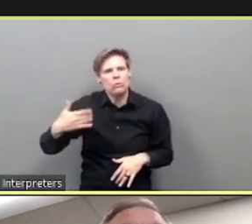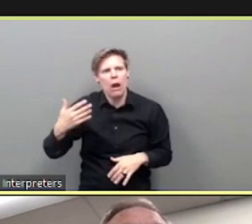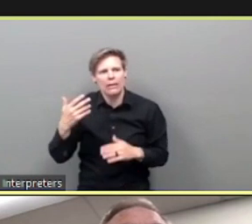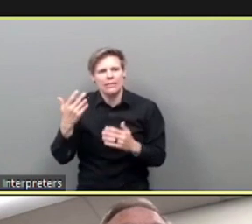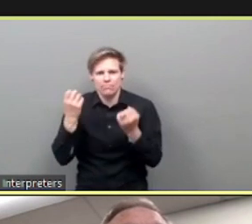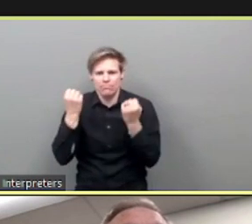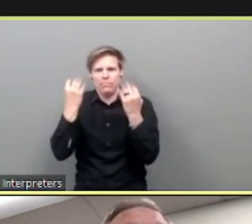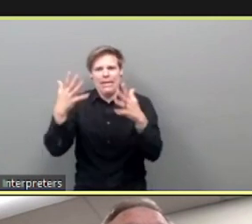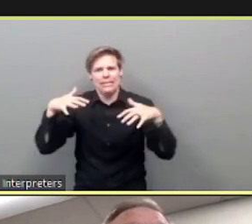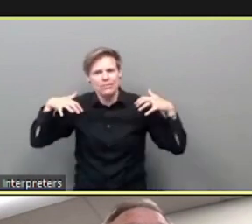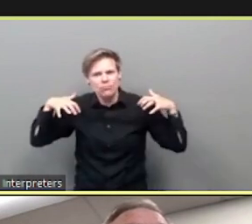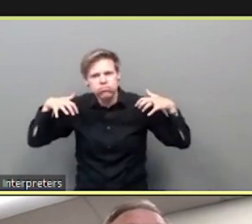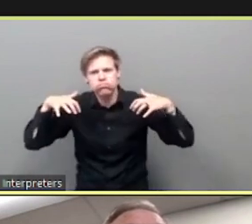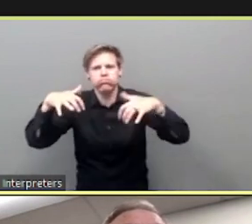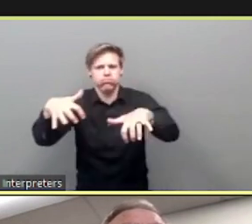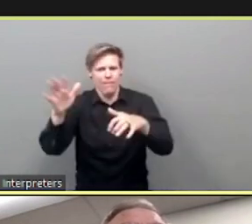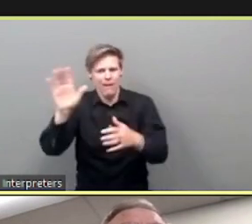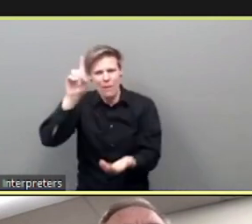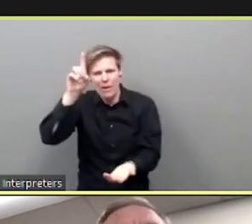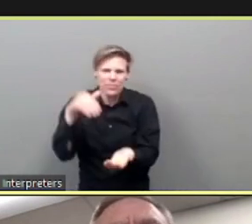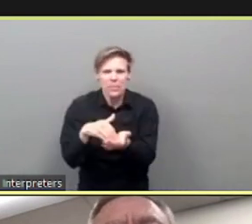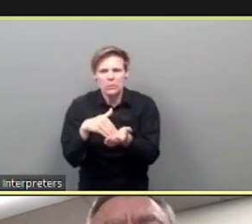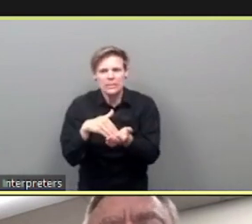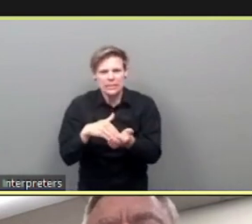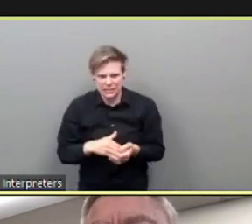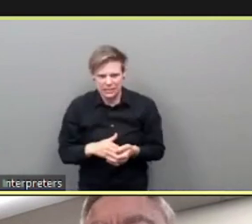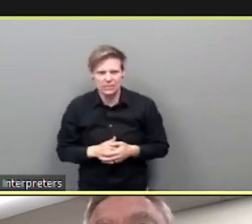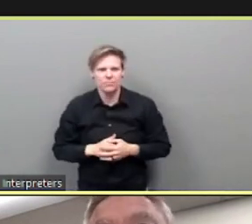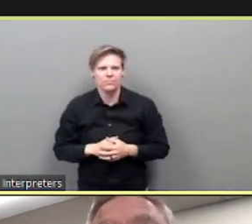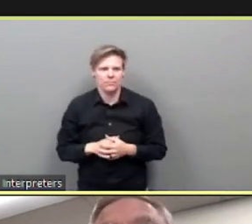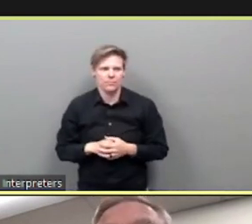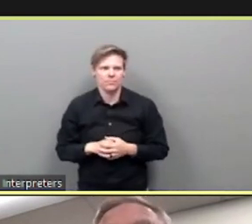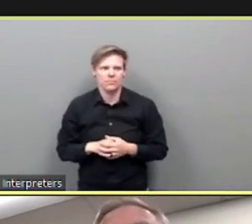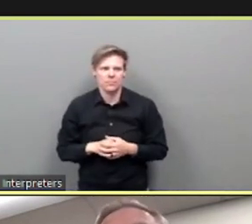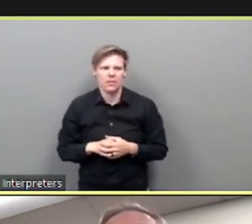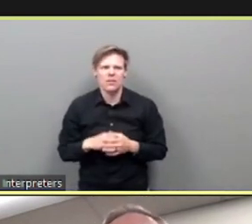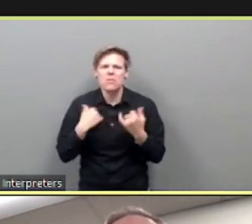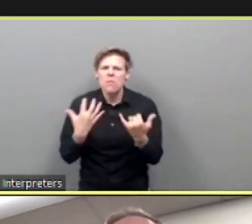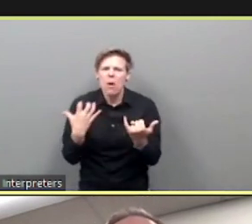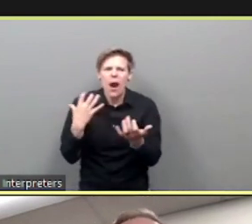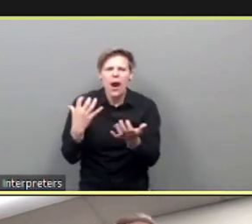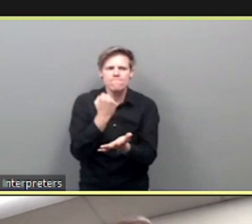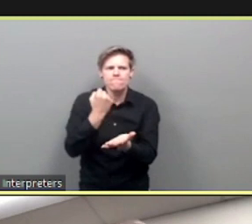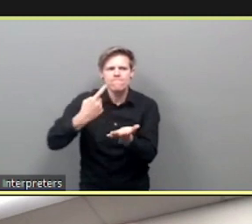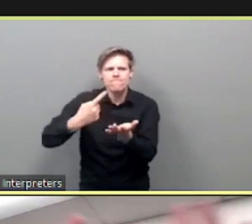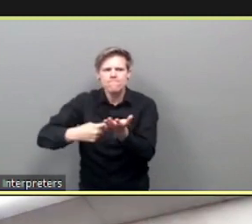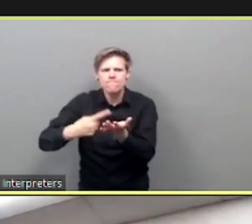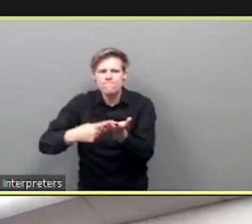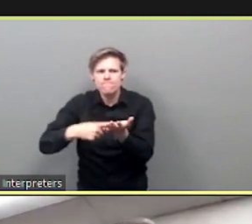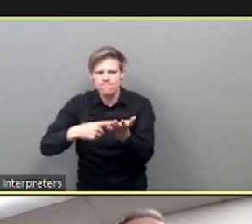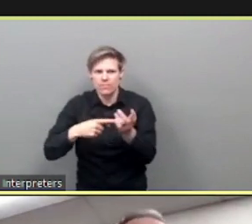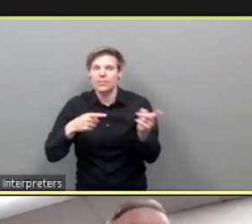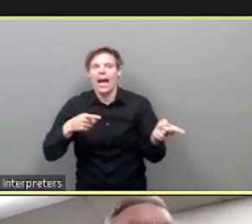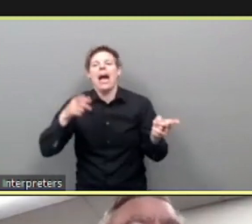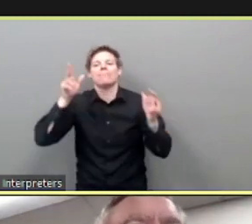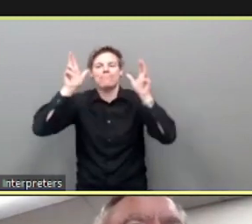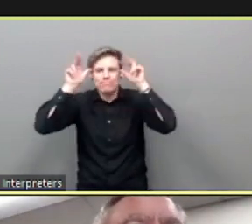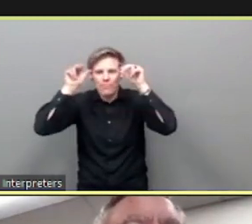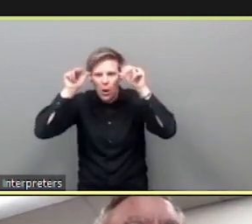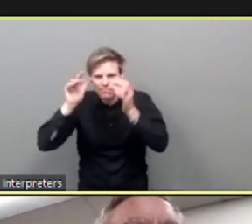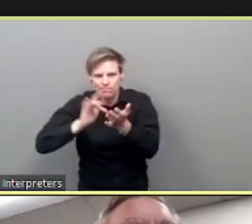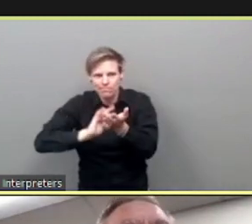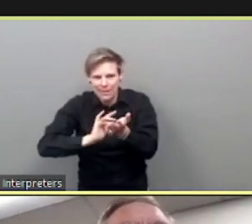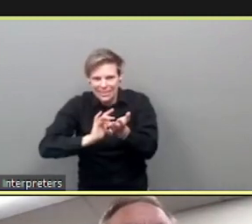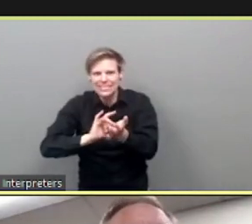slide, please. I wanted to go over the ivermectin data. I was intending to go through all of this with you